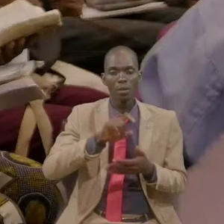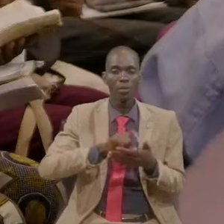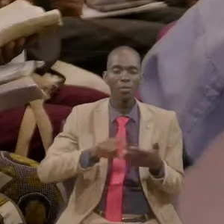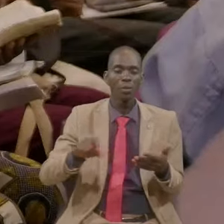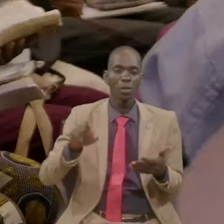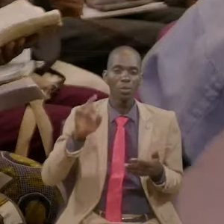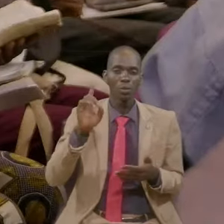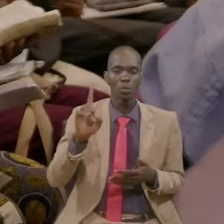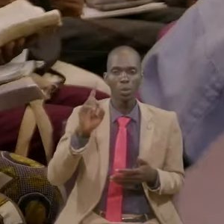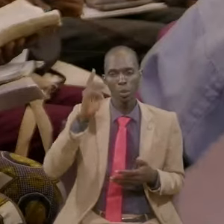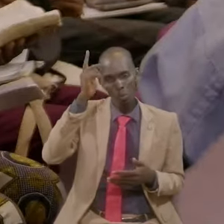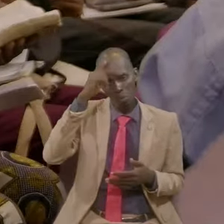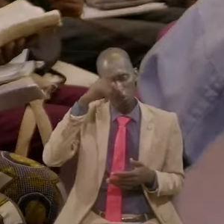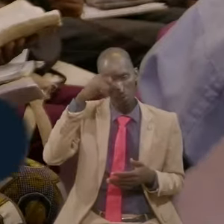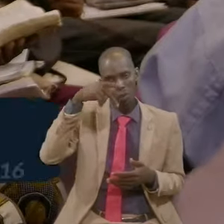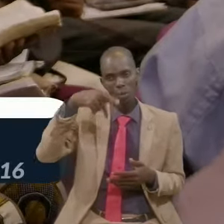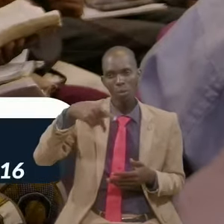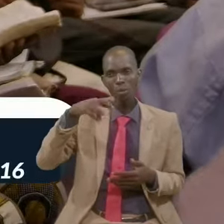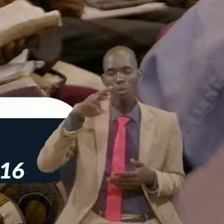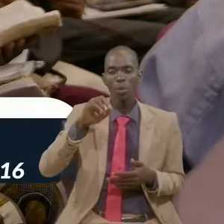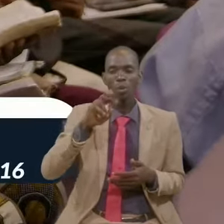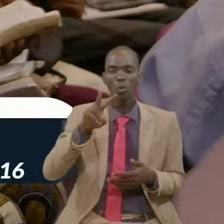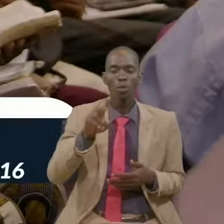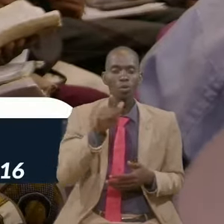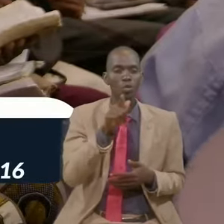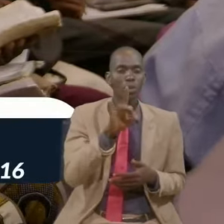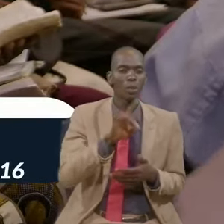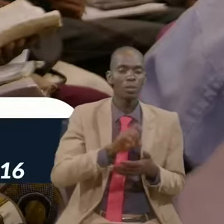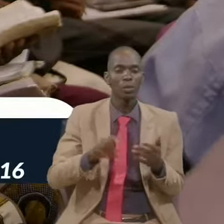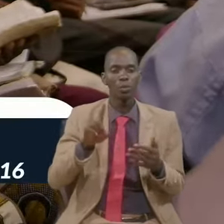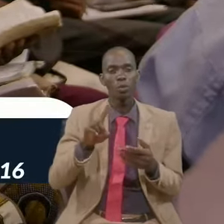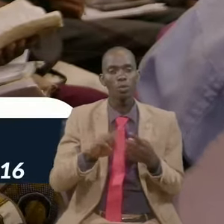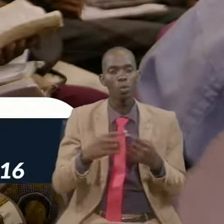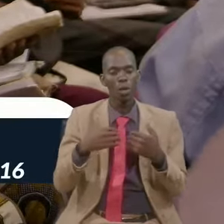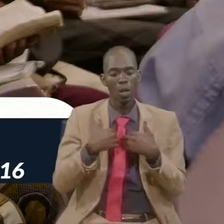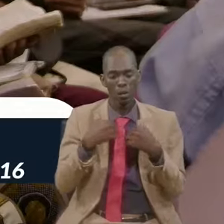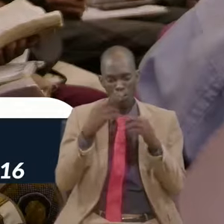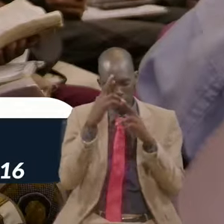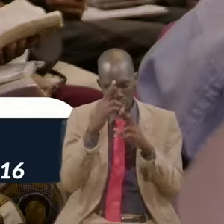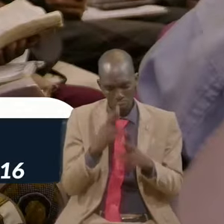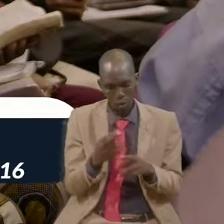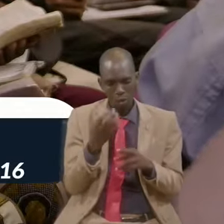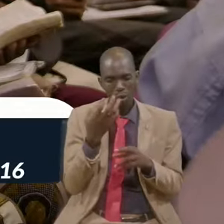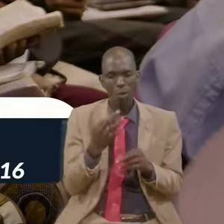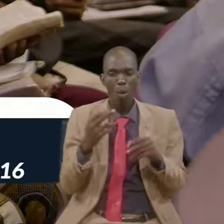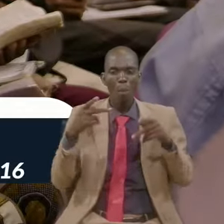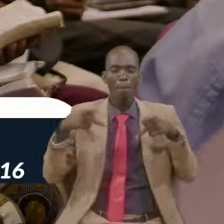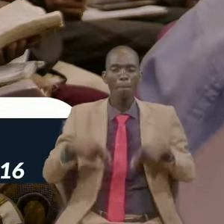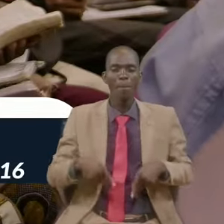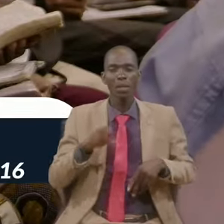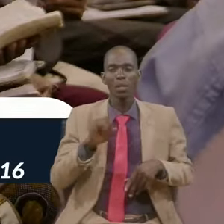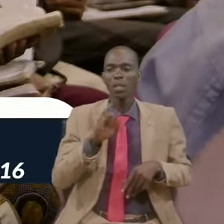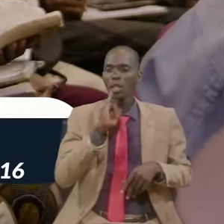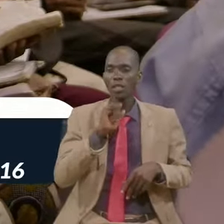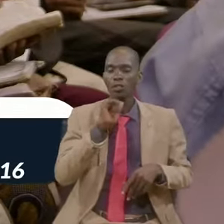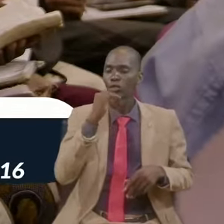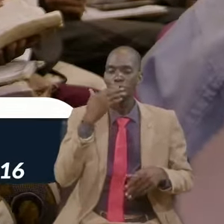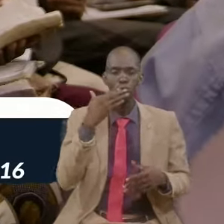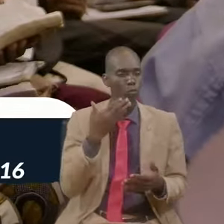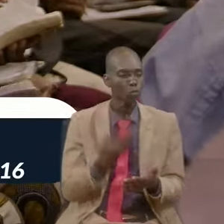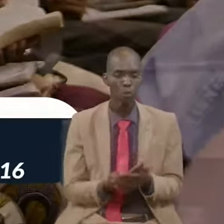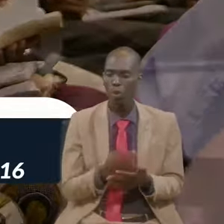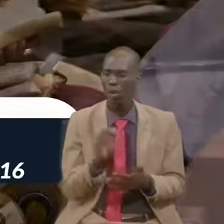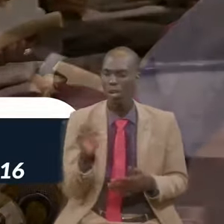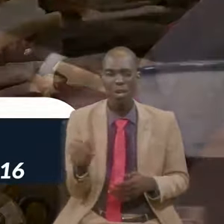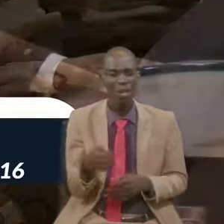Proverbs 28, 21, to have respect of persons is not good.